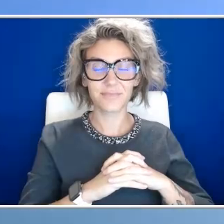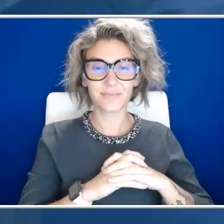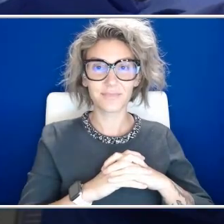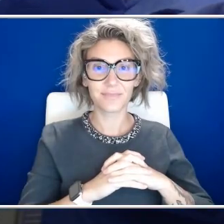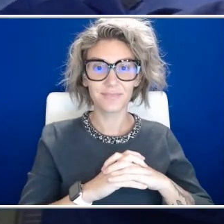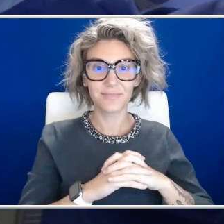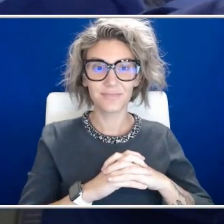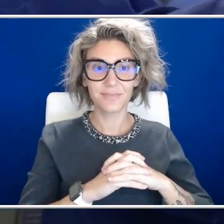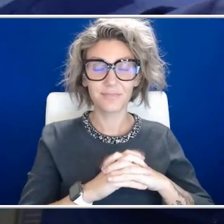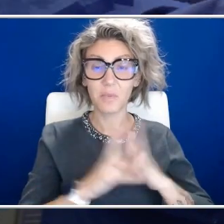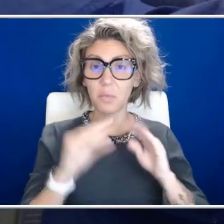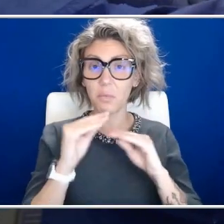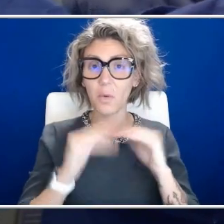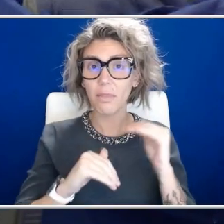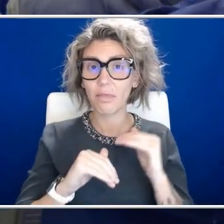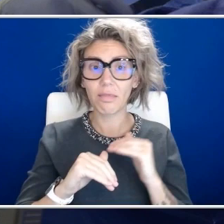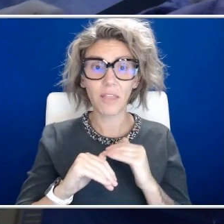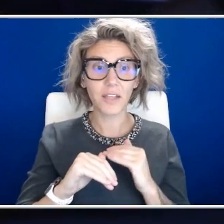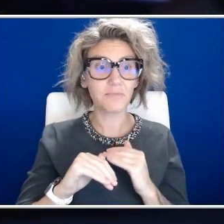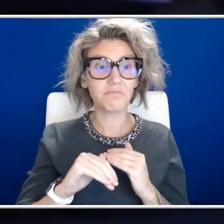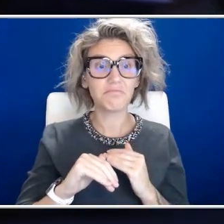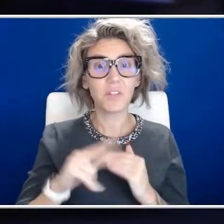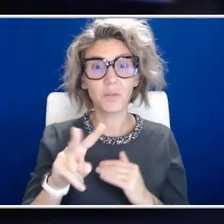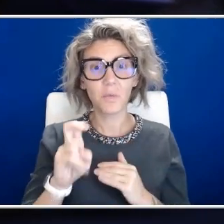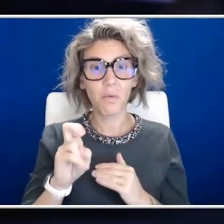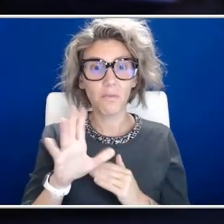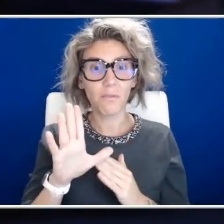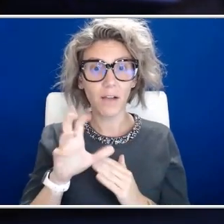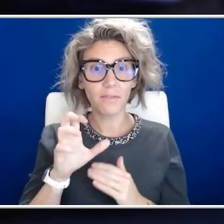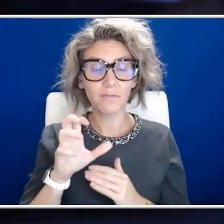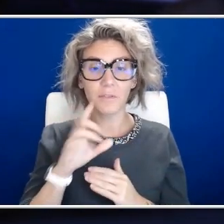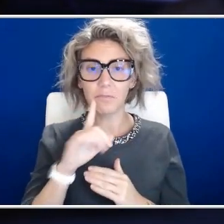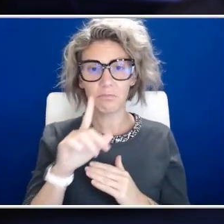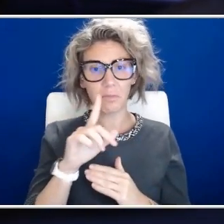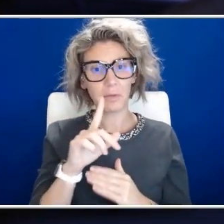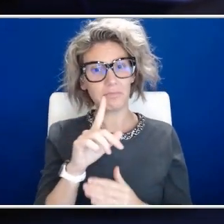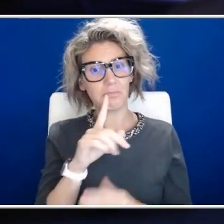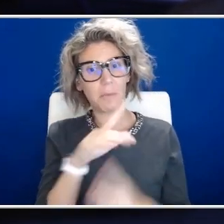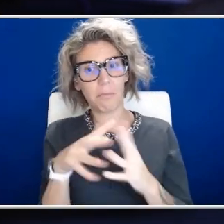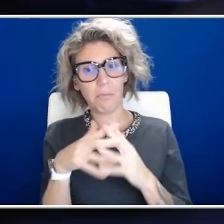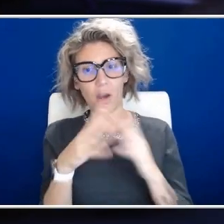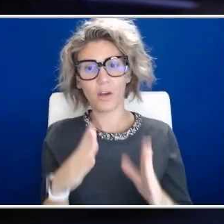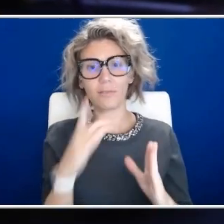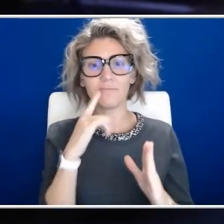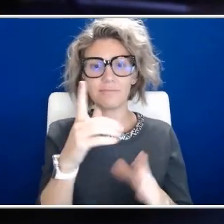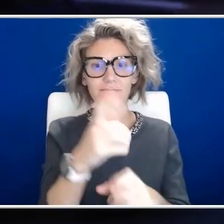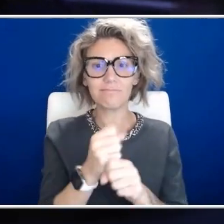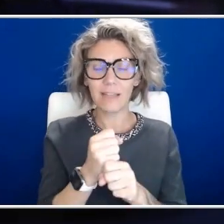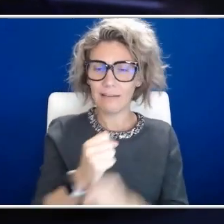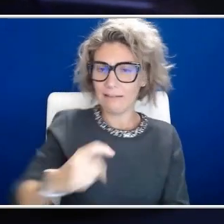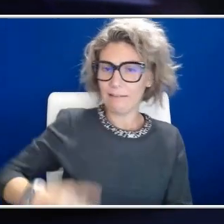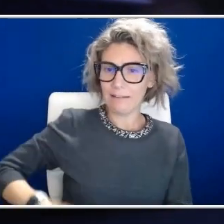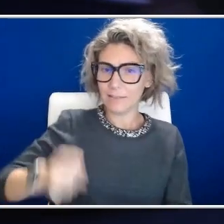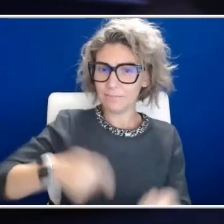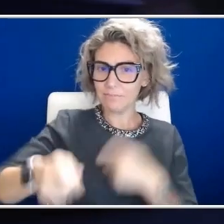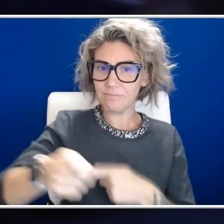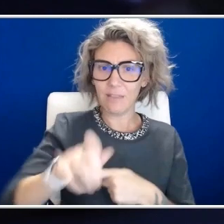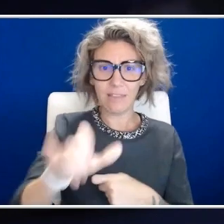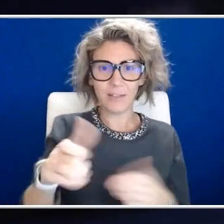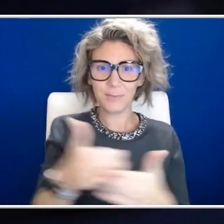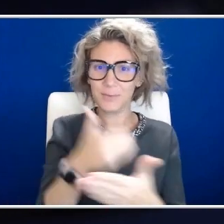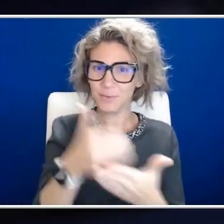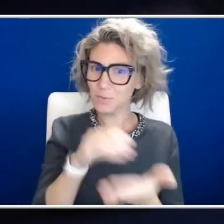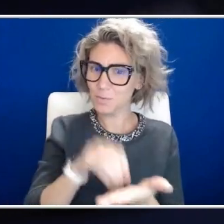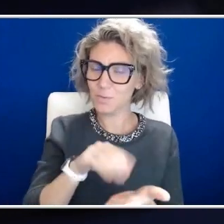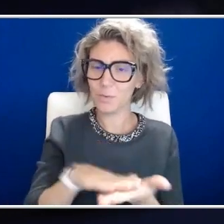More than 25,000 Americans received a life-saving kidney transplant last year. It's a new record. If you or someone you know